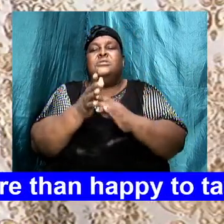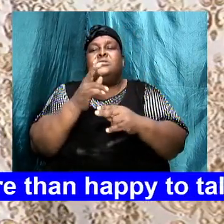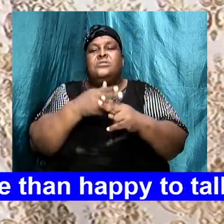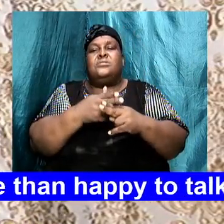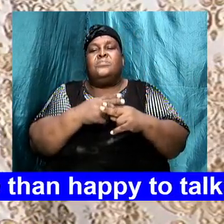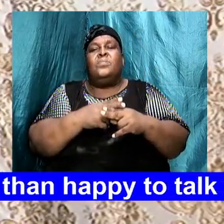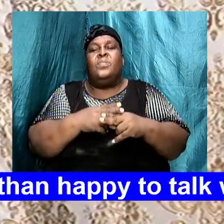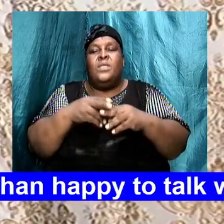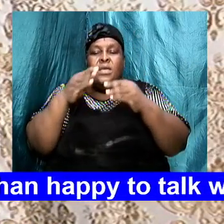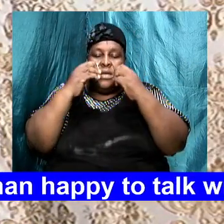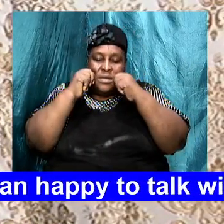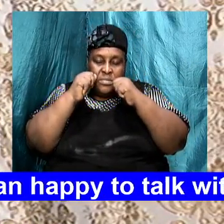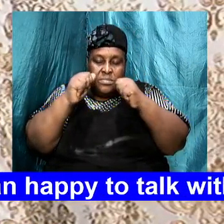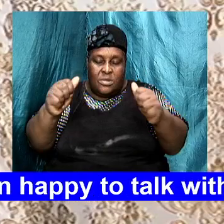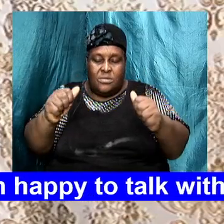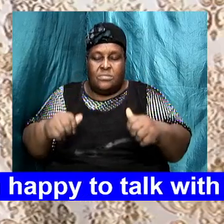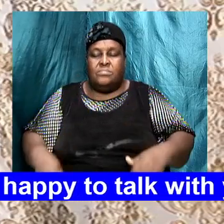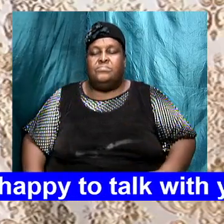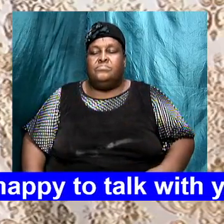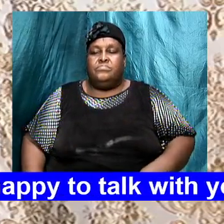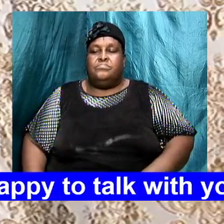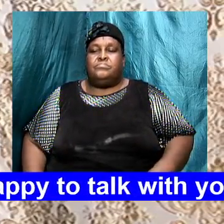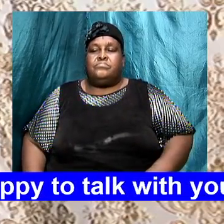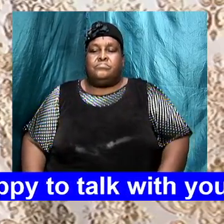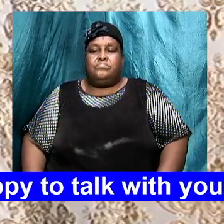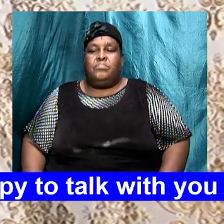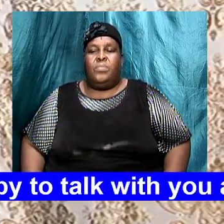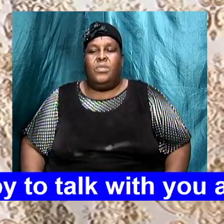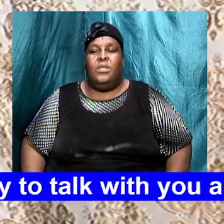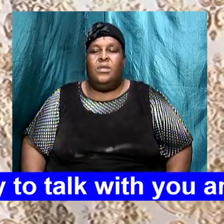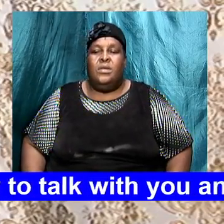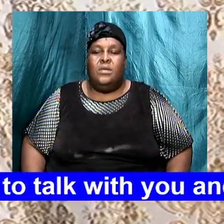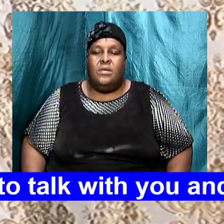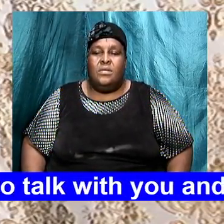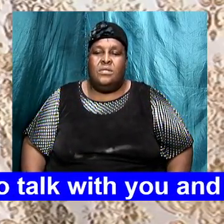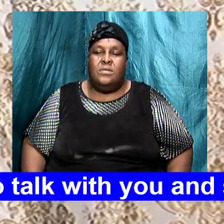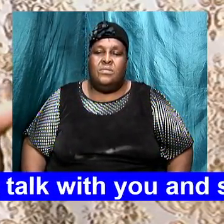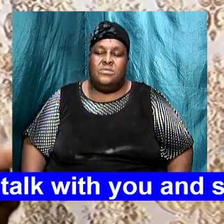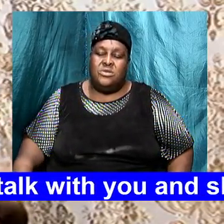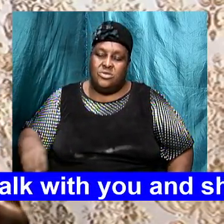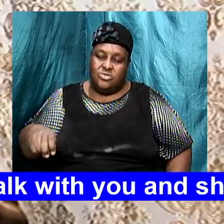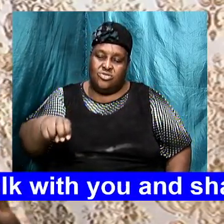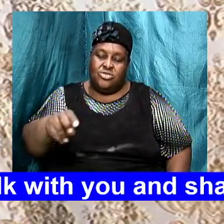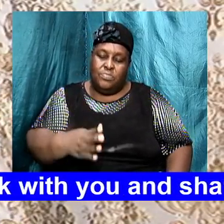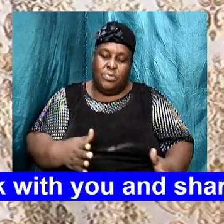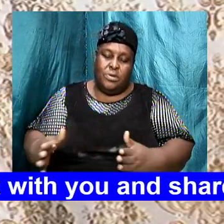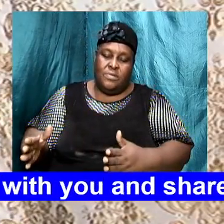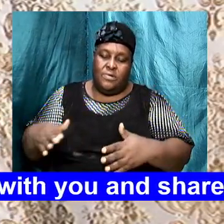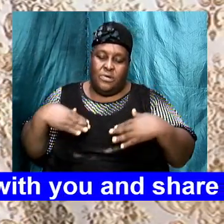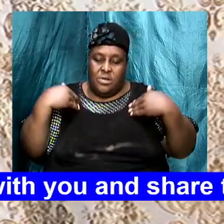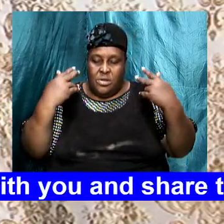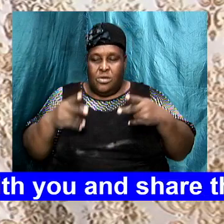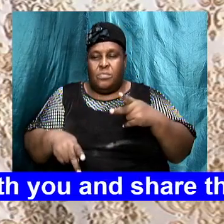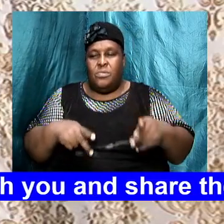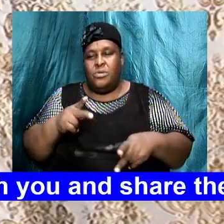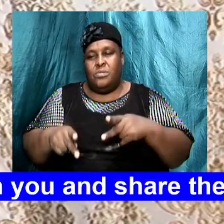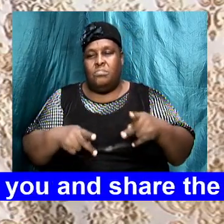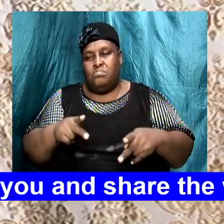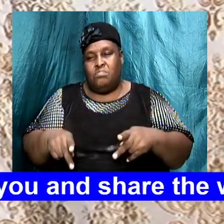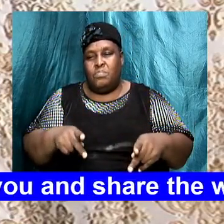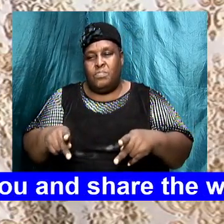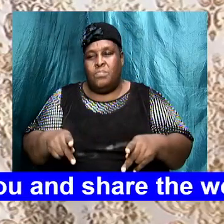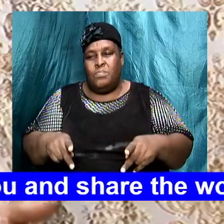way of announcement. So there was a trip planned with our young people based